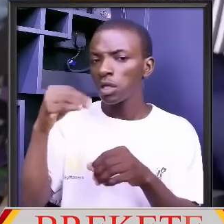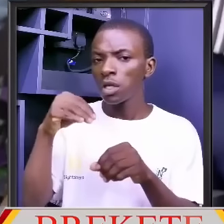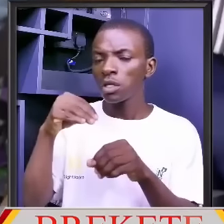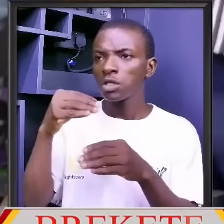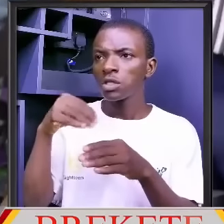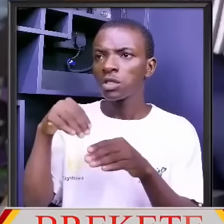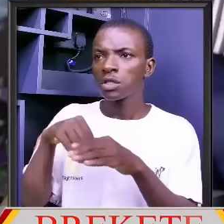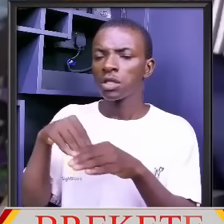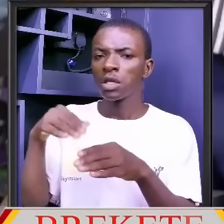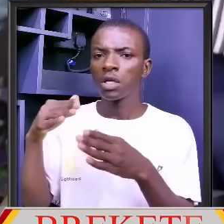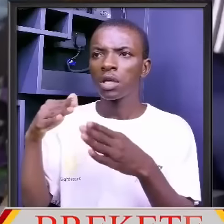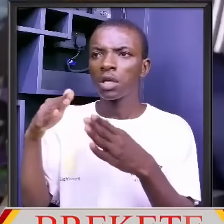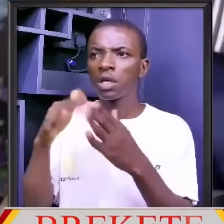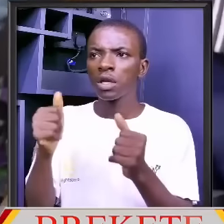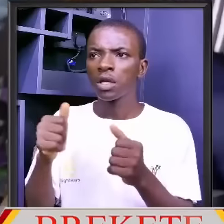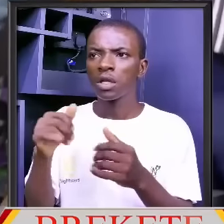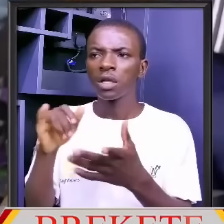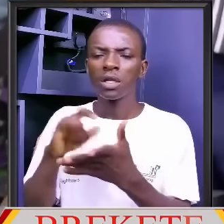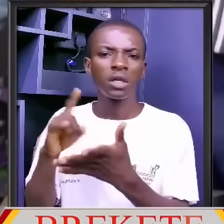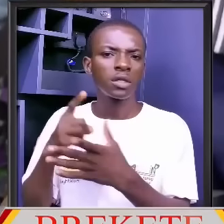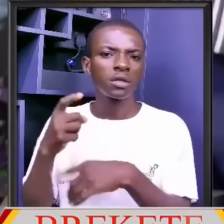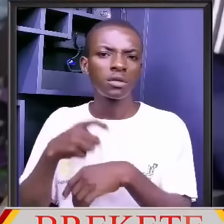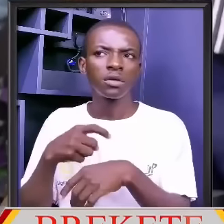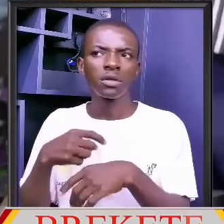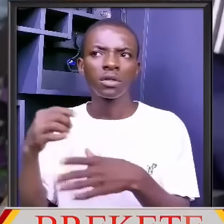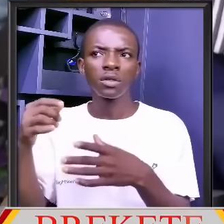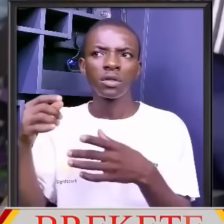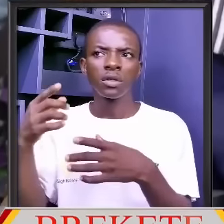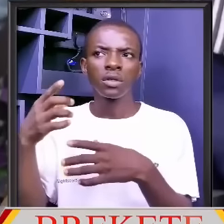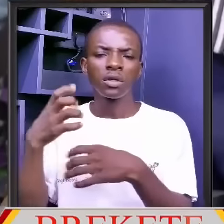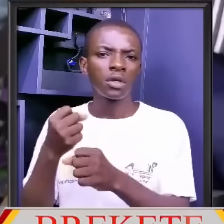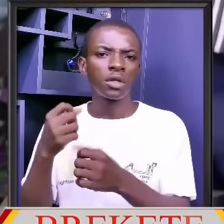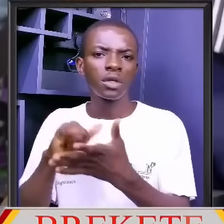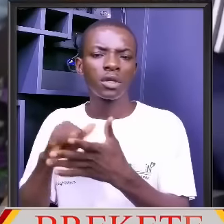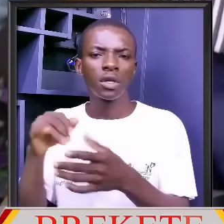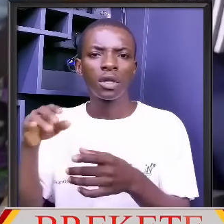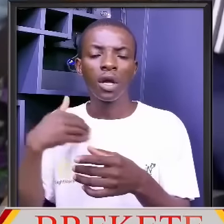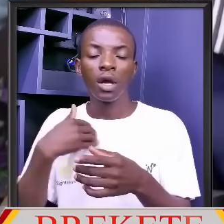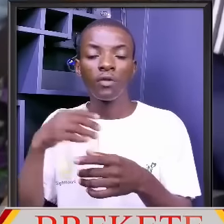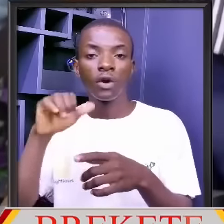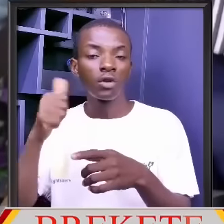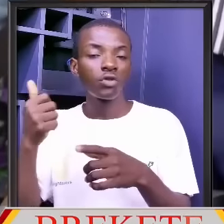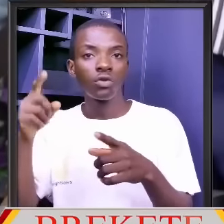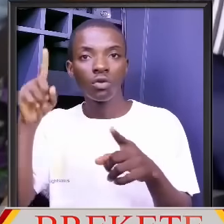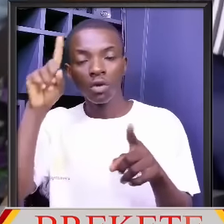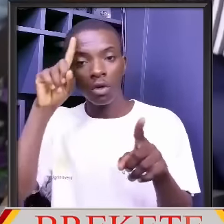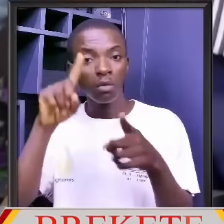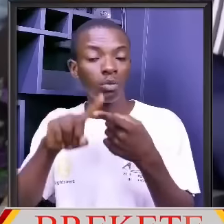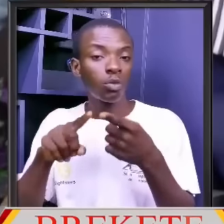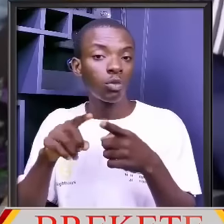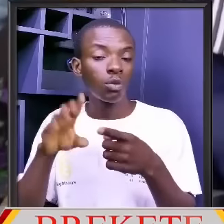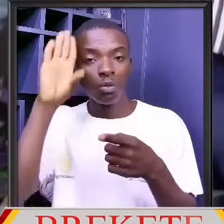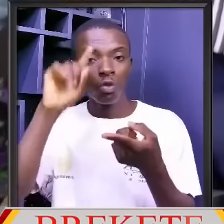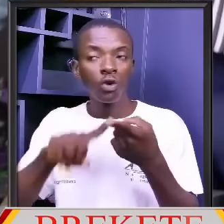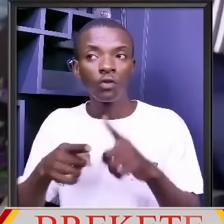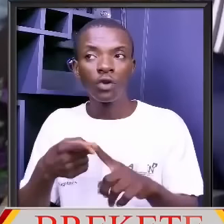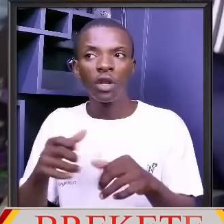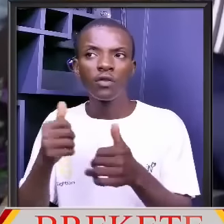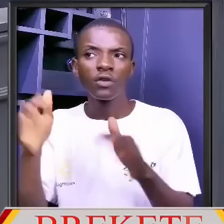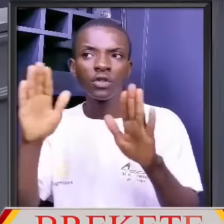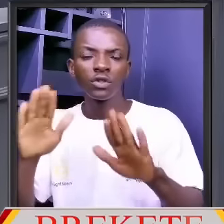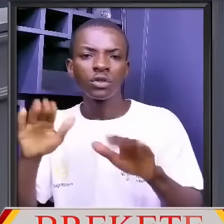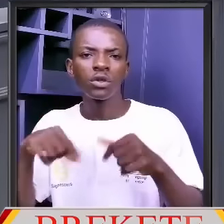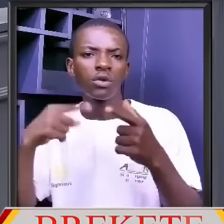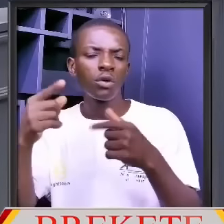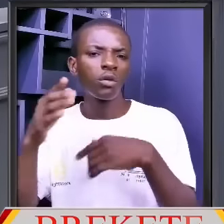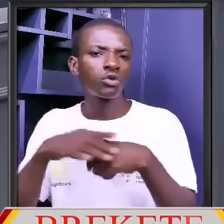Even at my husband, when me with and they date that time, me they think say I get another boyfriend for Lagos, because every Sunday I don't come out, I